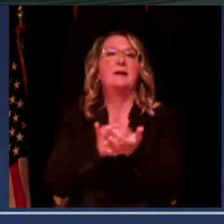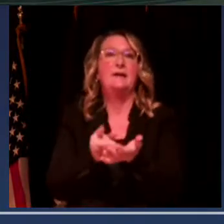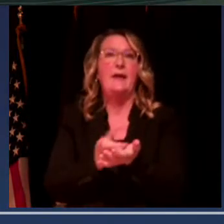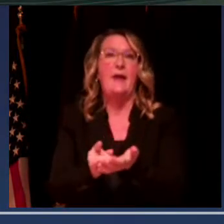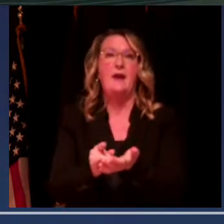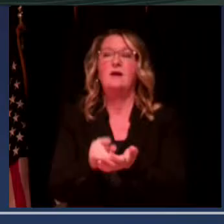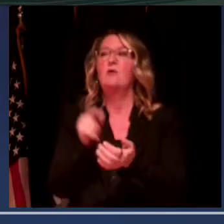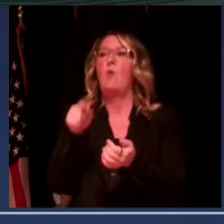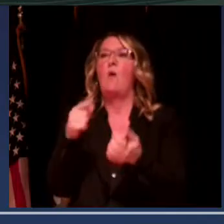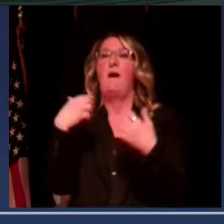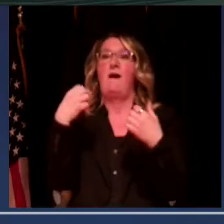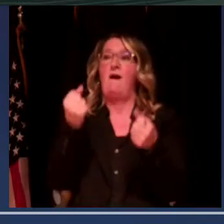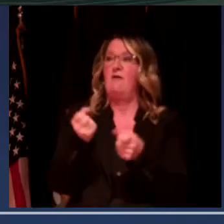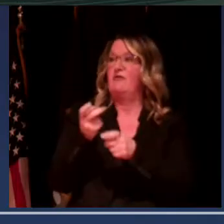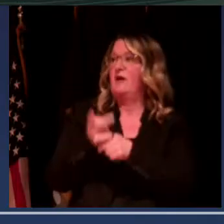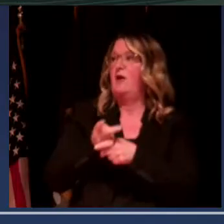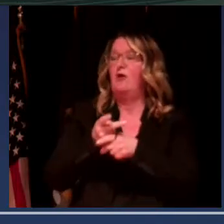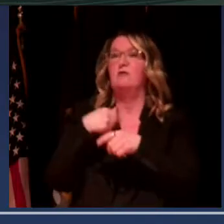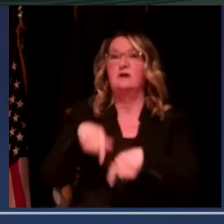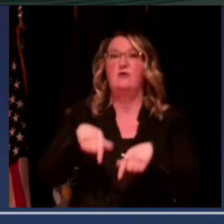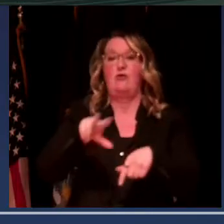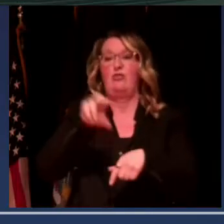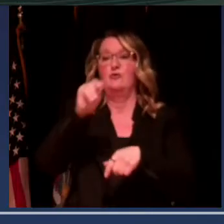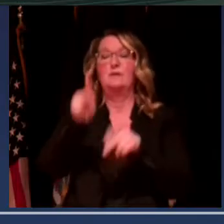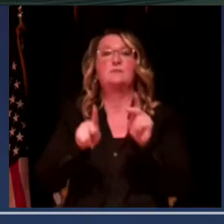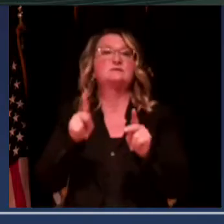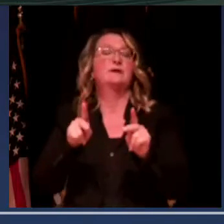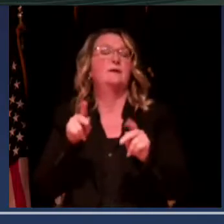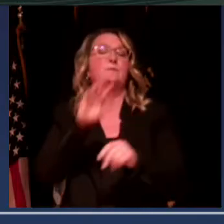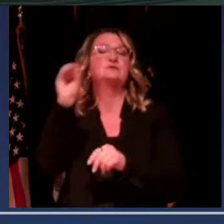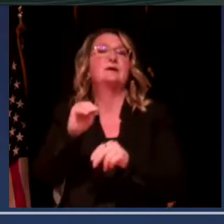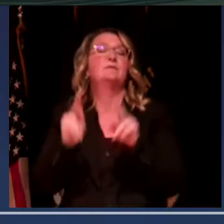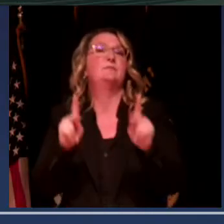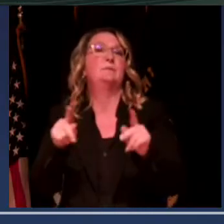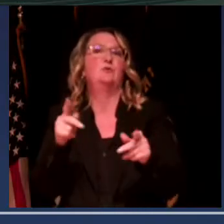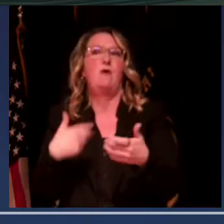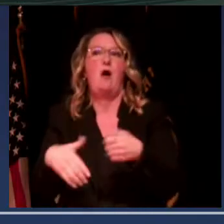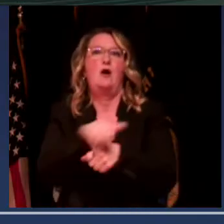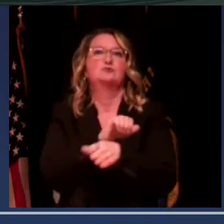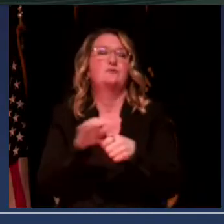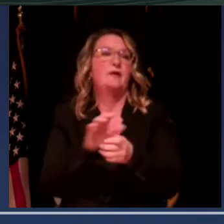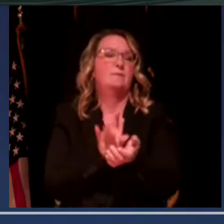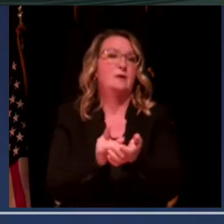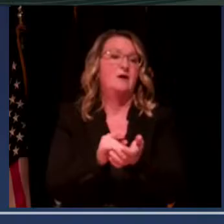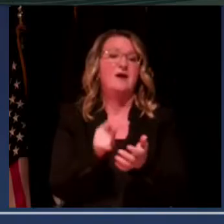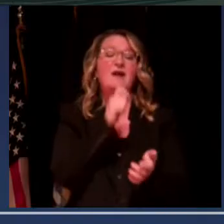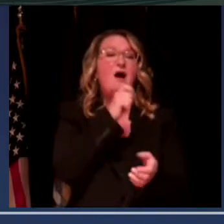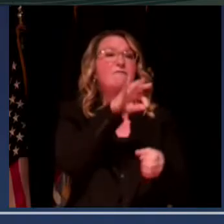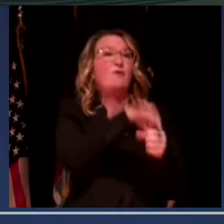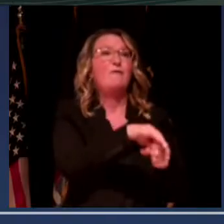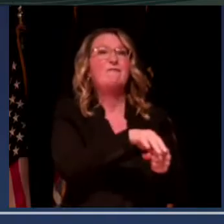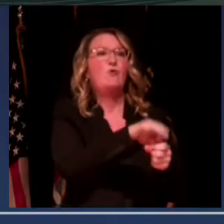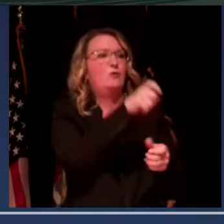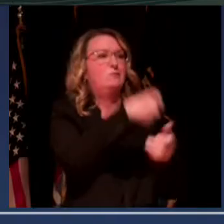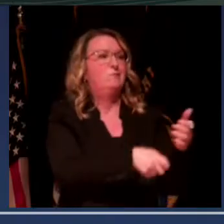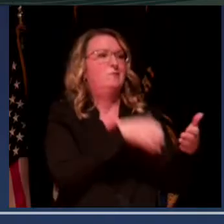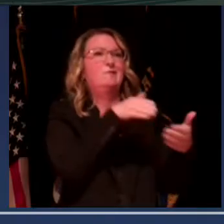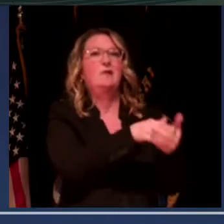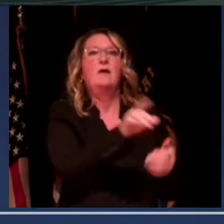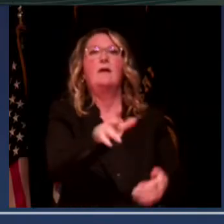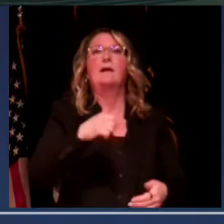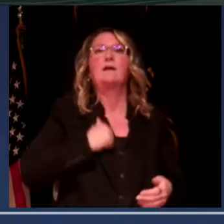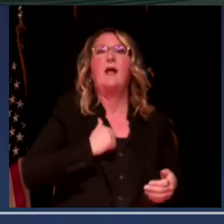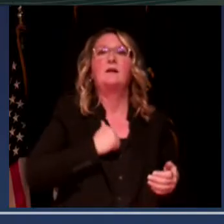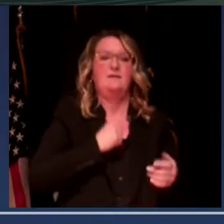30% of our county and country citizens. They did not vote for implementing tariffs against our best friend, Canada, which is hurting our